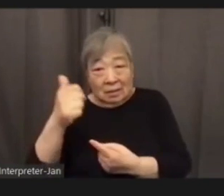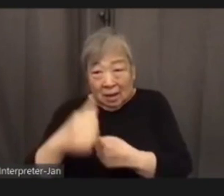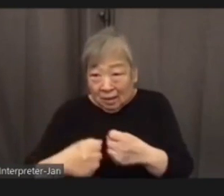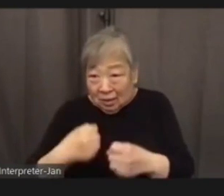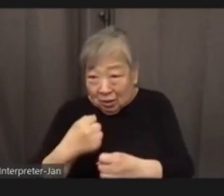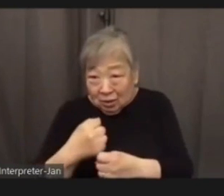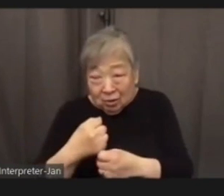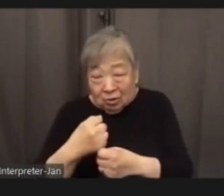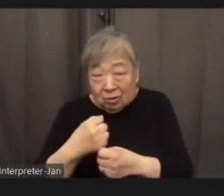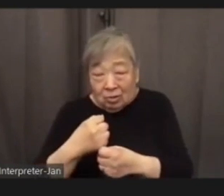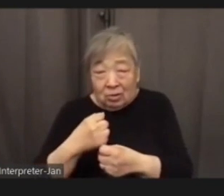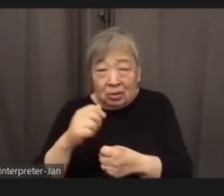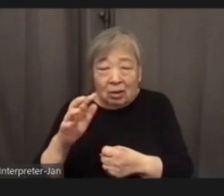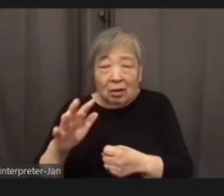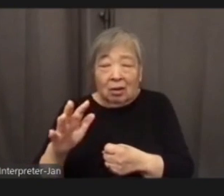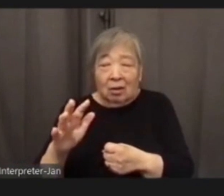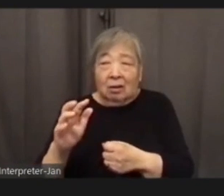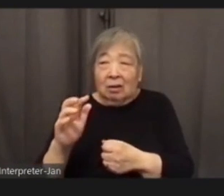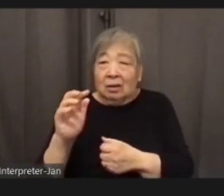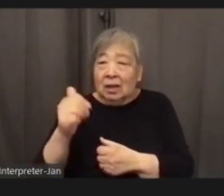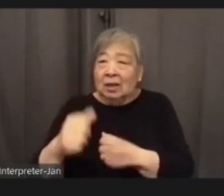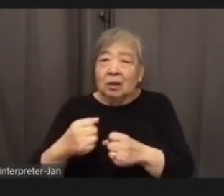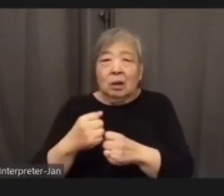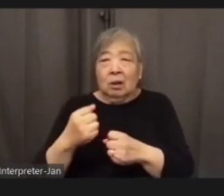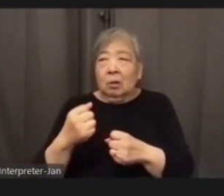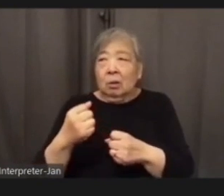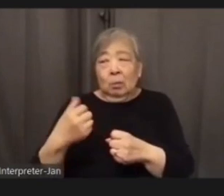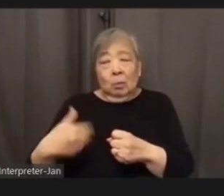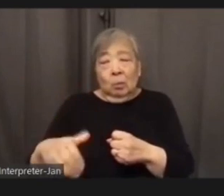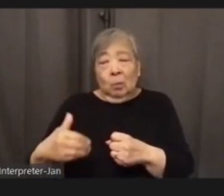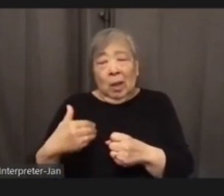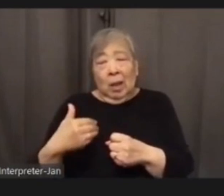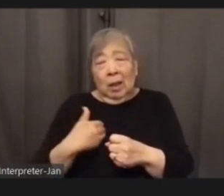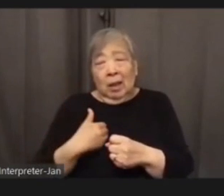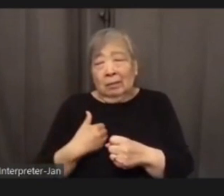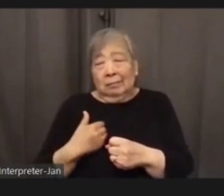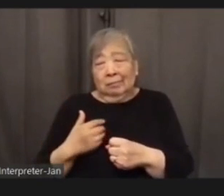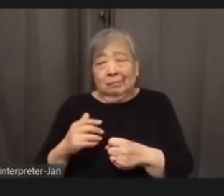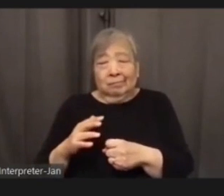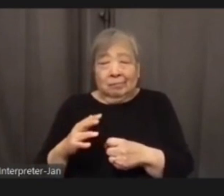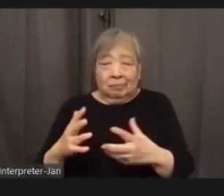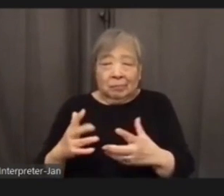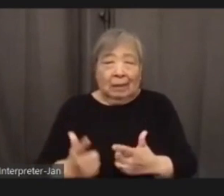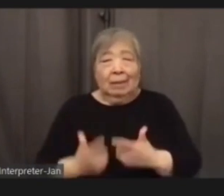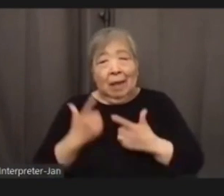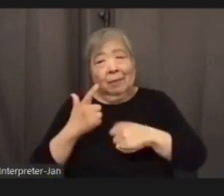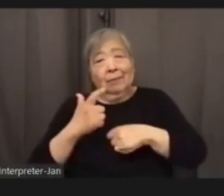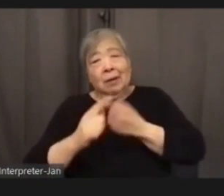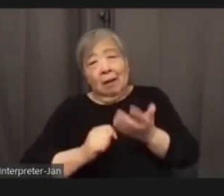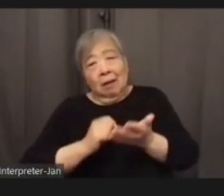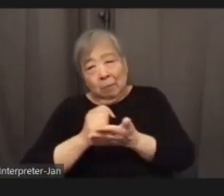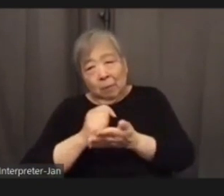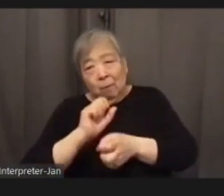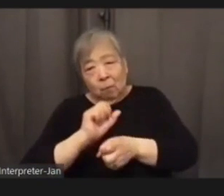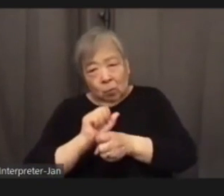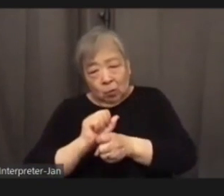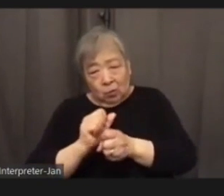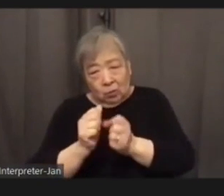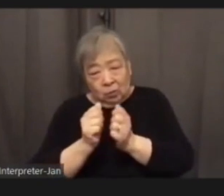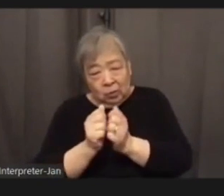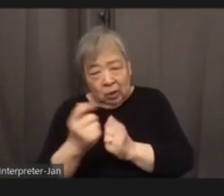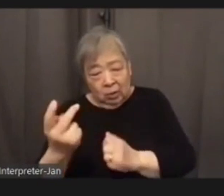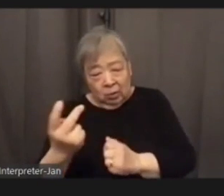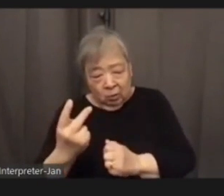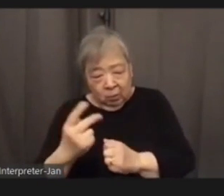10 years or so, that we've done a lifetime of work together. And when Nobuko brought the